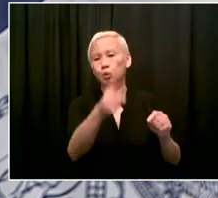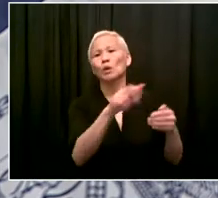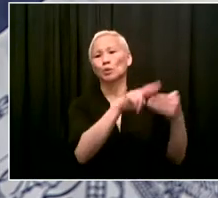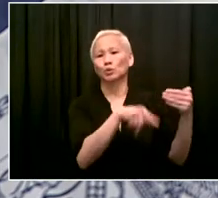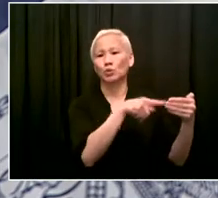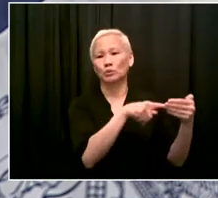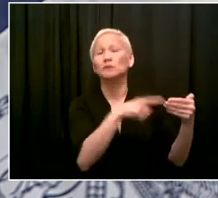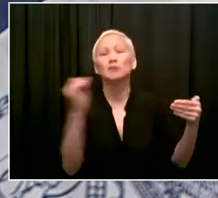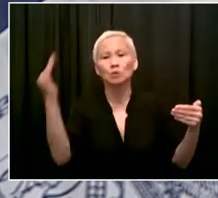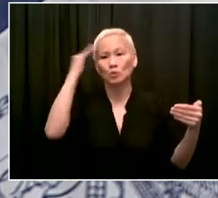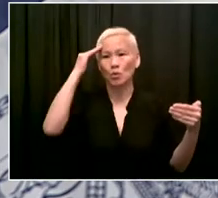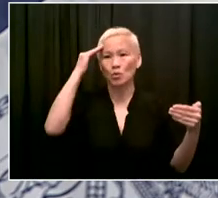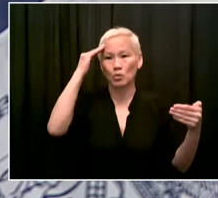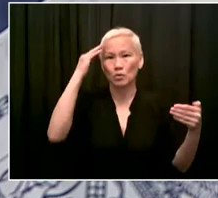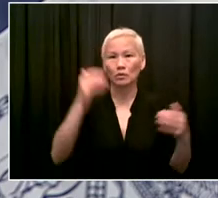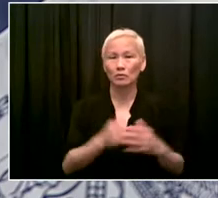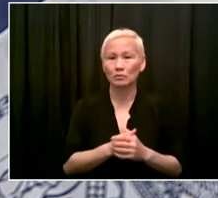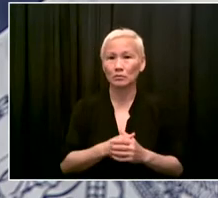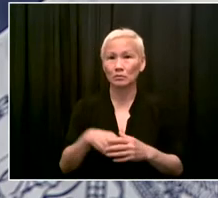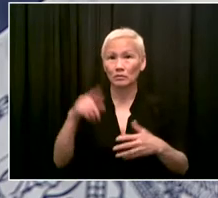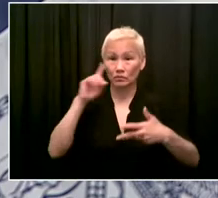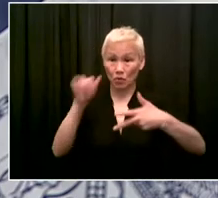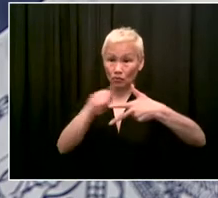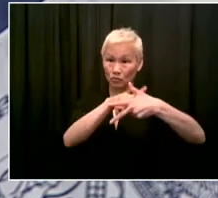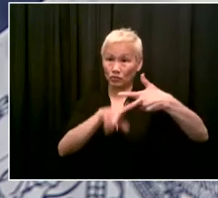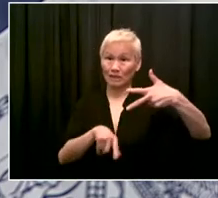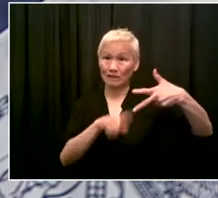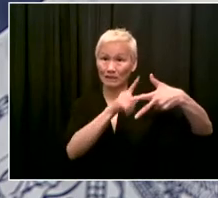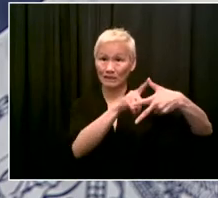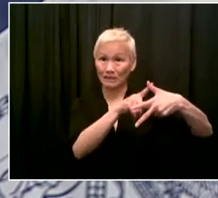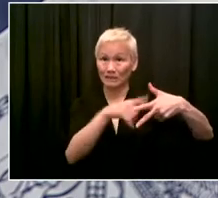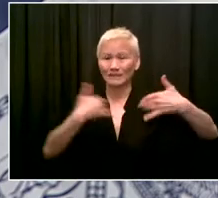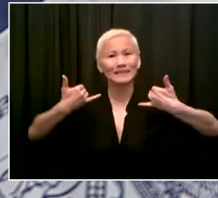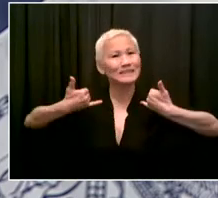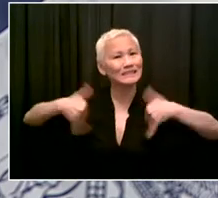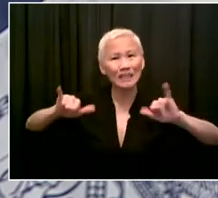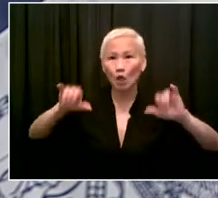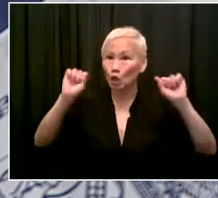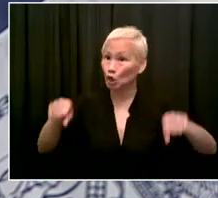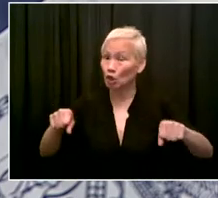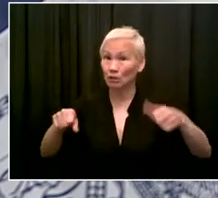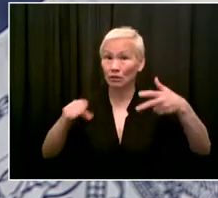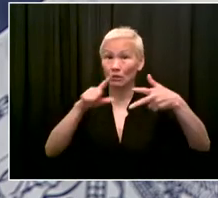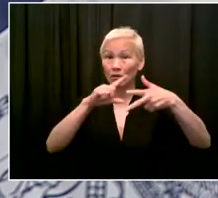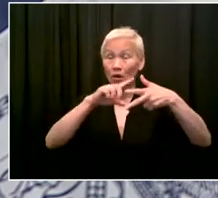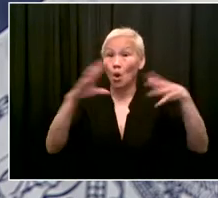running, should be mindful that we don't know the final result until we get it.